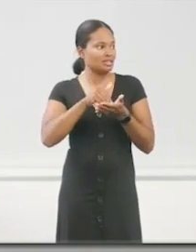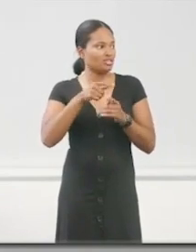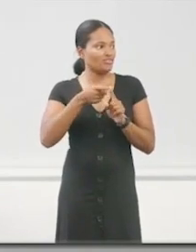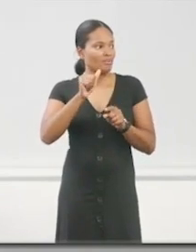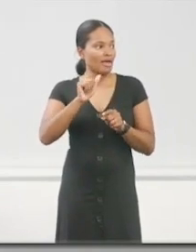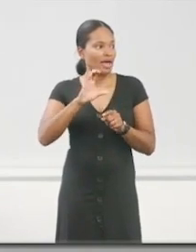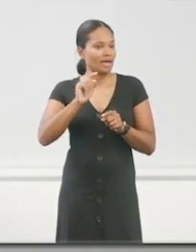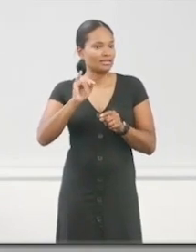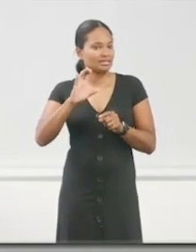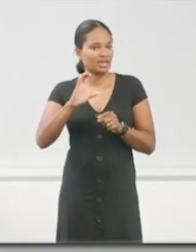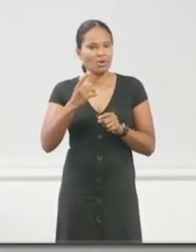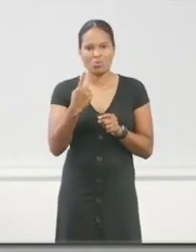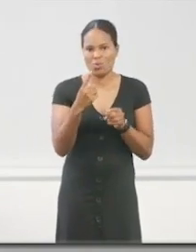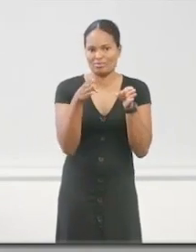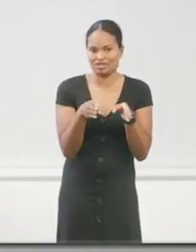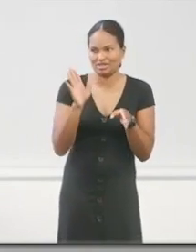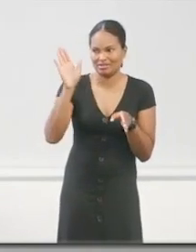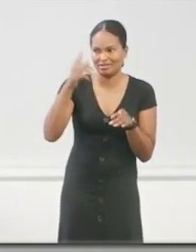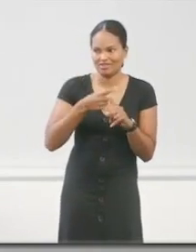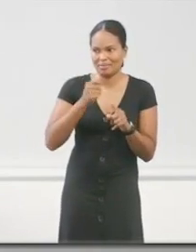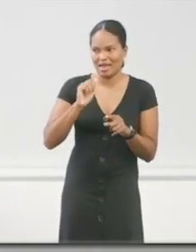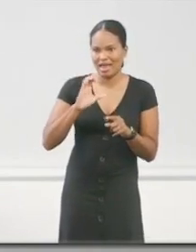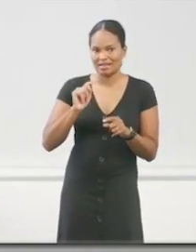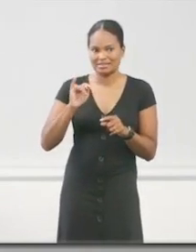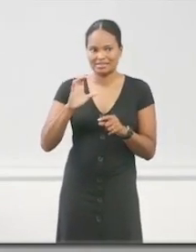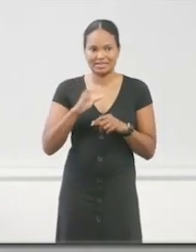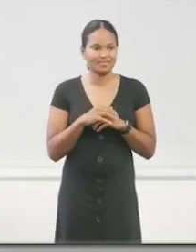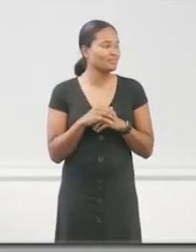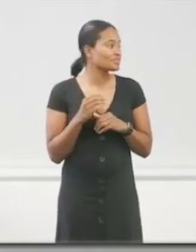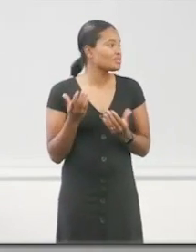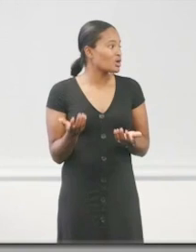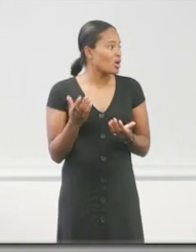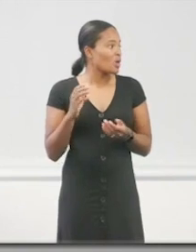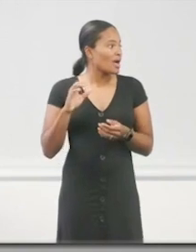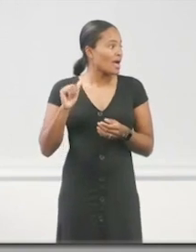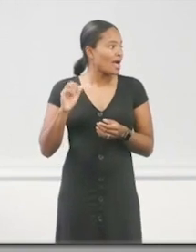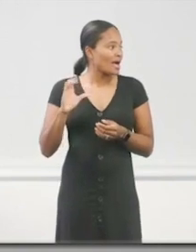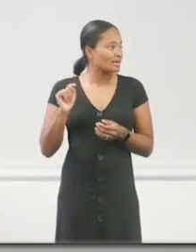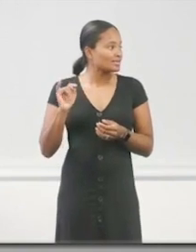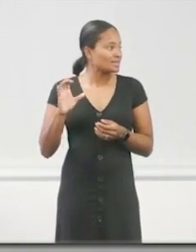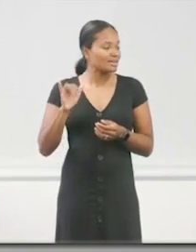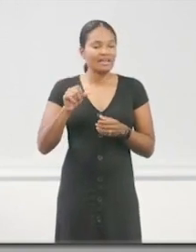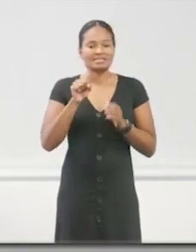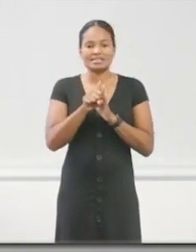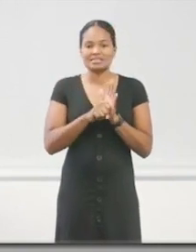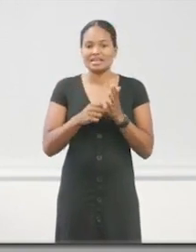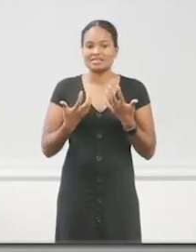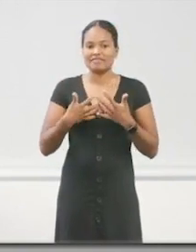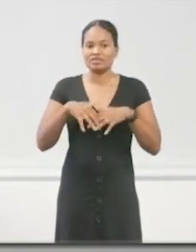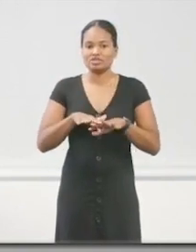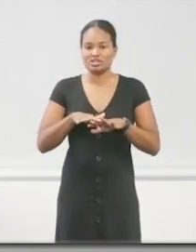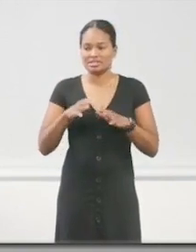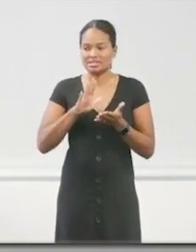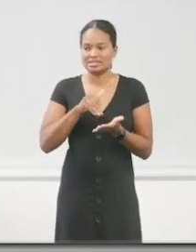One hand. All right. Thank you. So the ACTIC, for those that aren't aware, is the state's fusion center, the Arizona